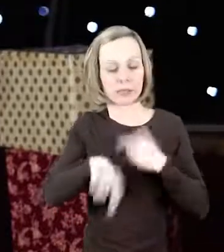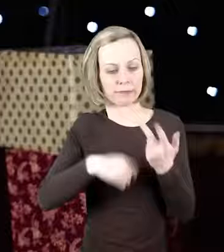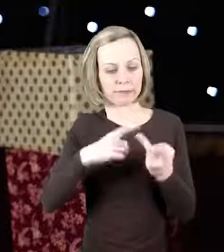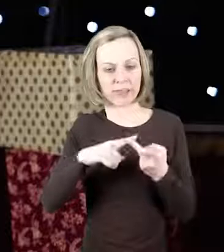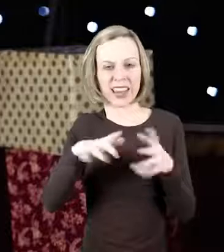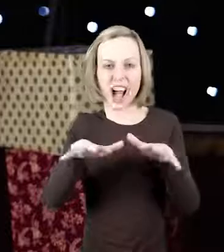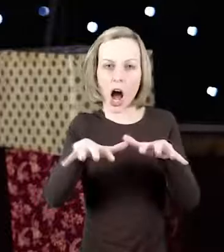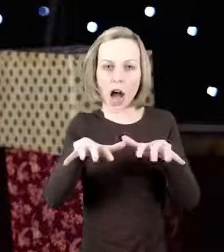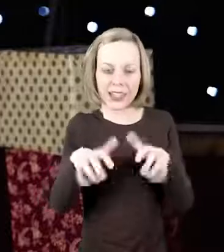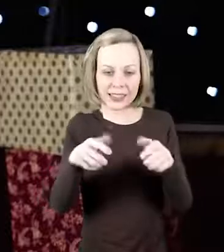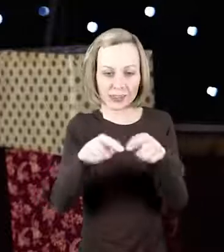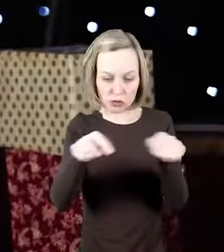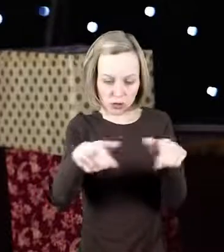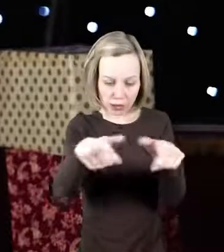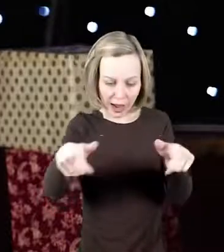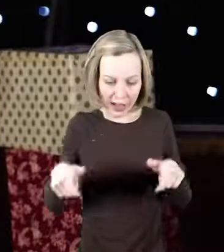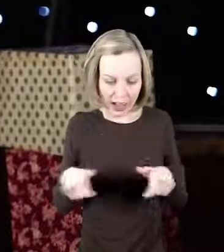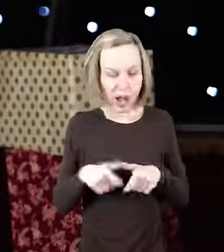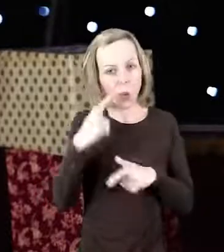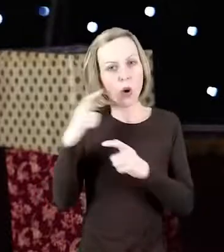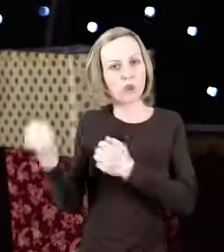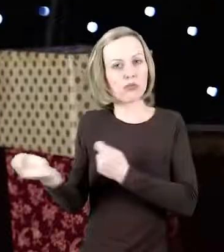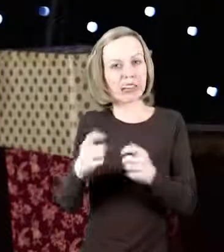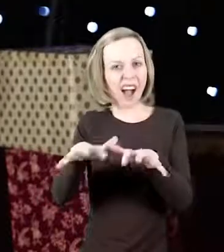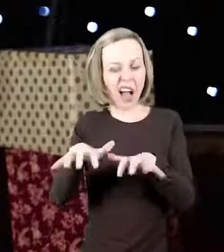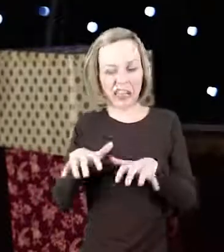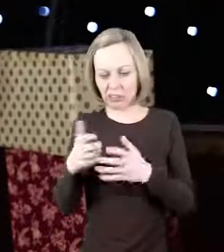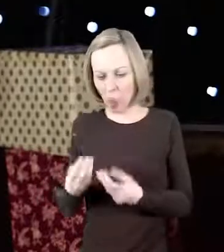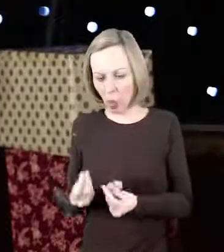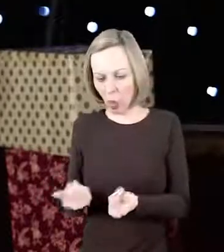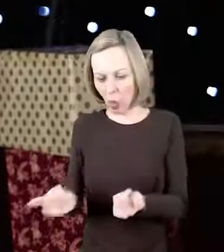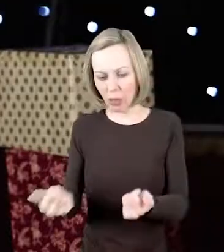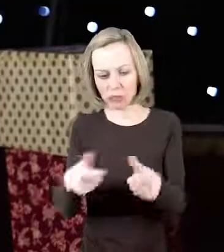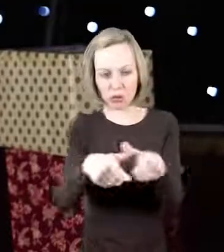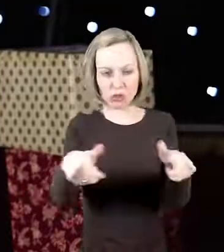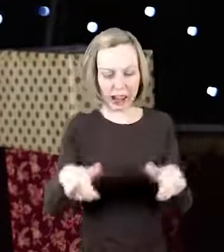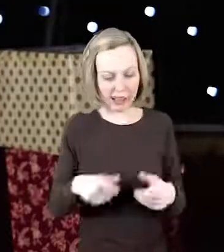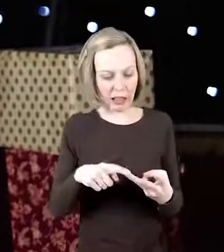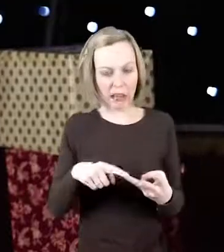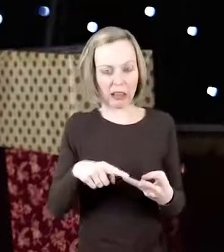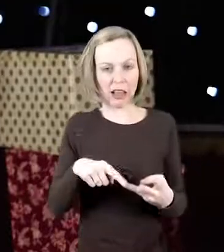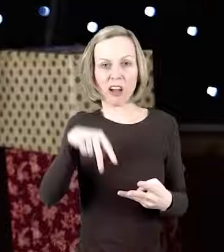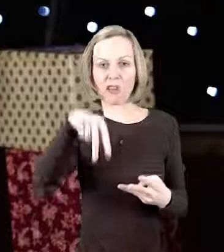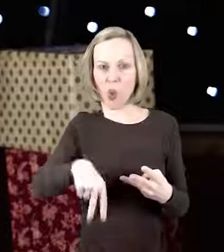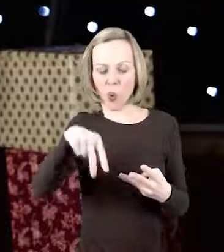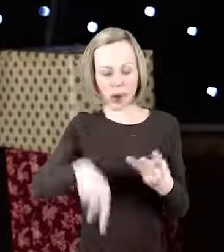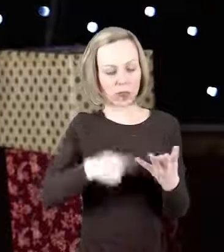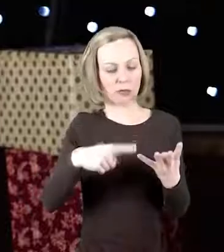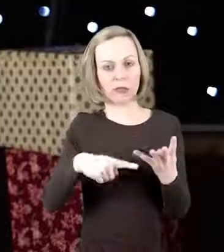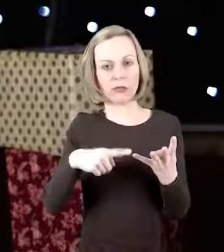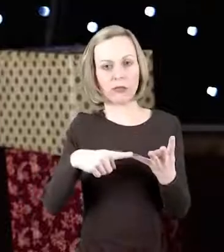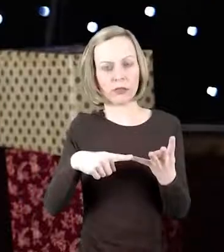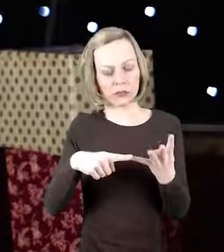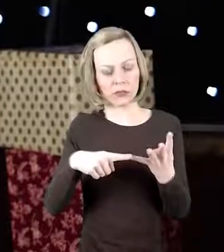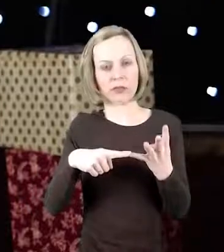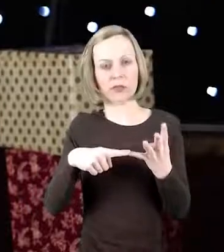got an ice tray. I was going to bring some ice, but it melted, so I've got the tray. Then I've got a fork. And lastly, I have